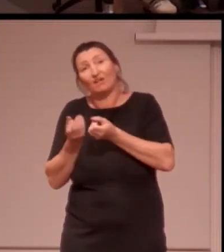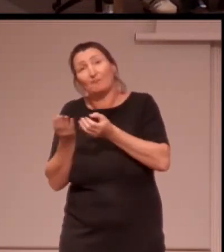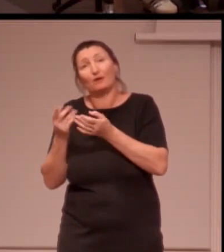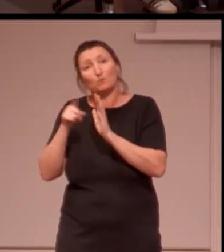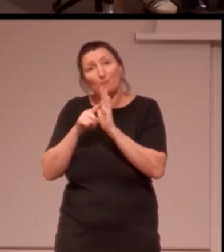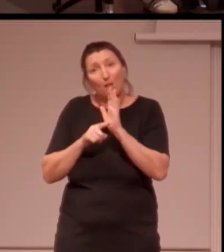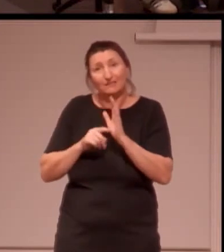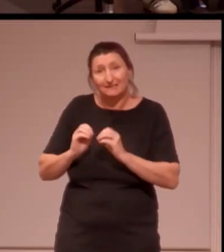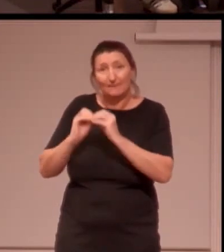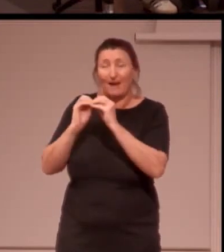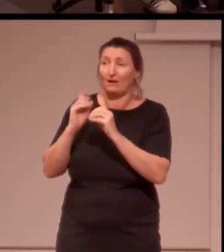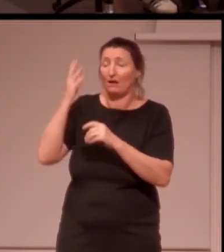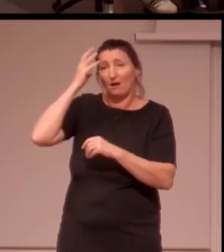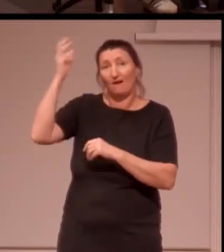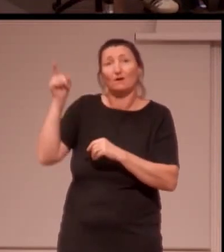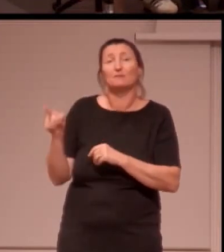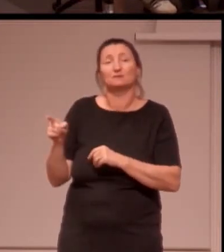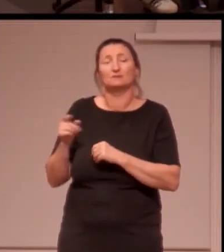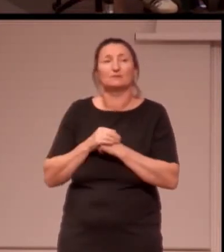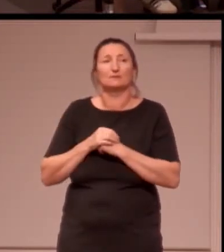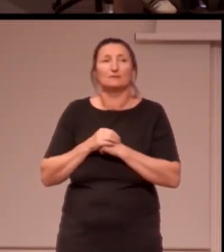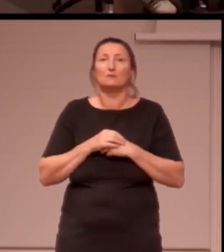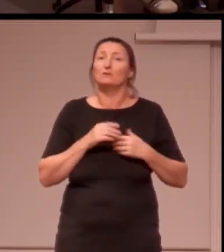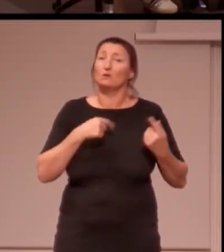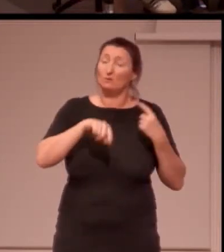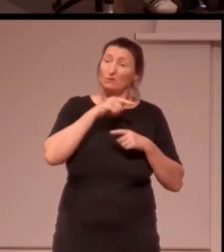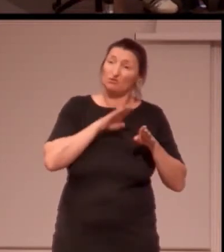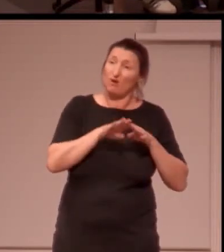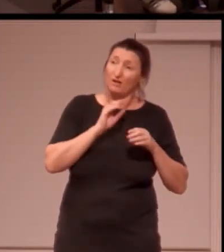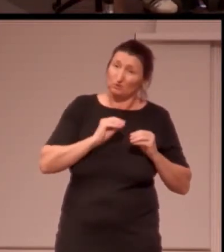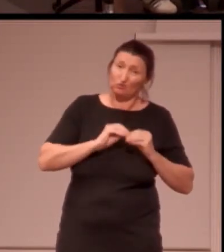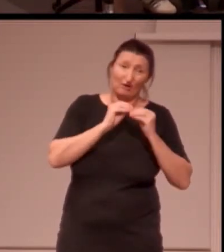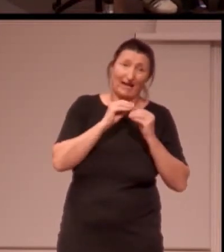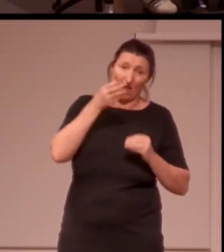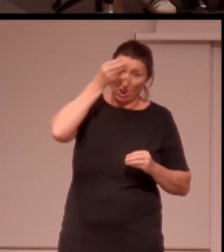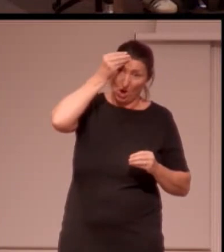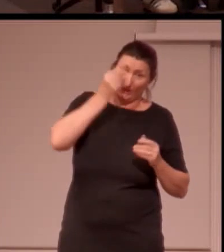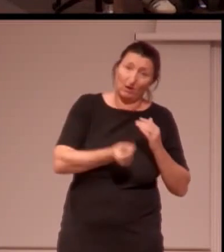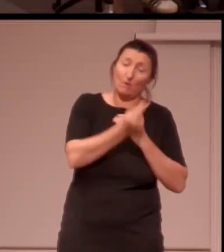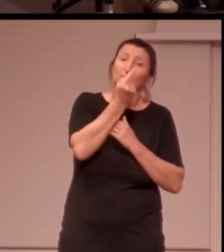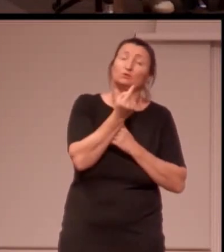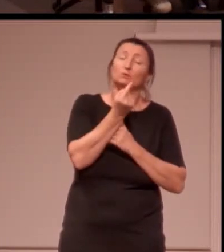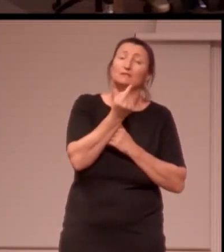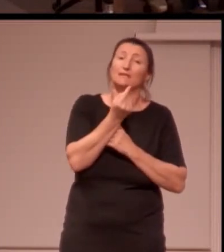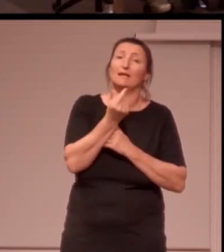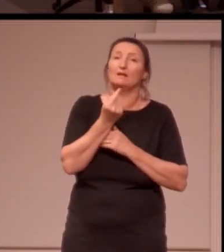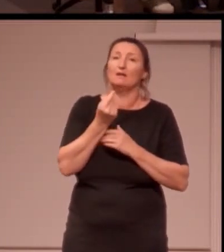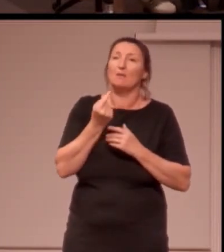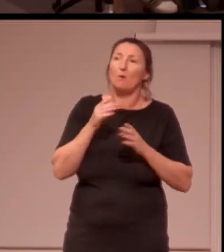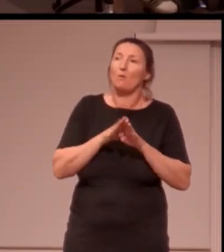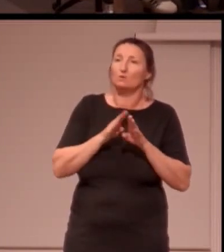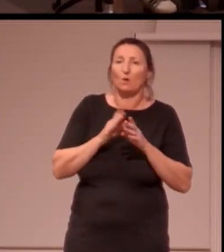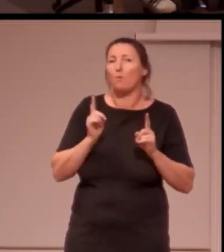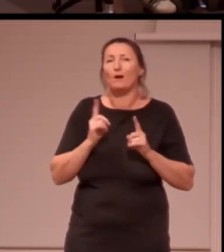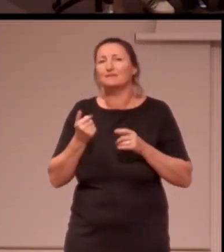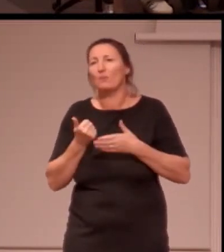policymakers. So one of the things that we did was try to turn it into a learning opportunity, but also to pick up some of those support needs that were going